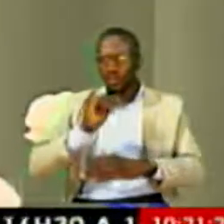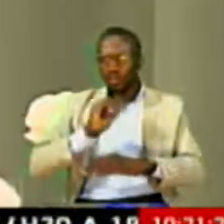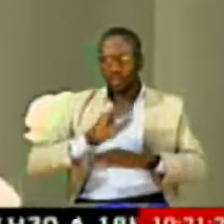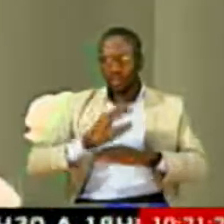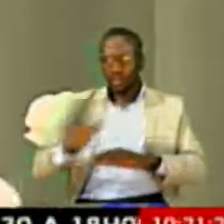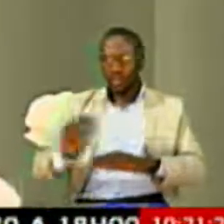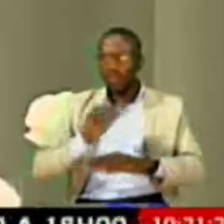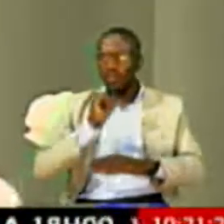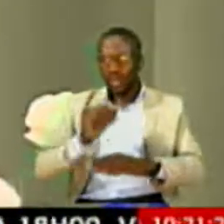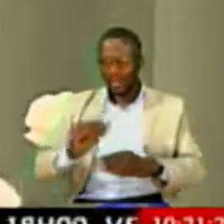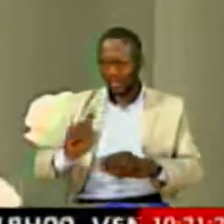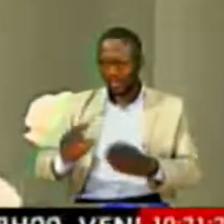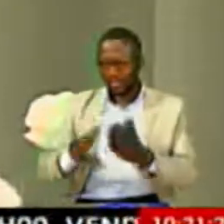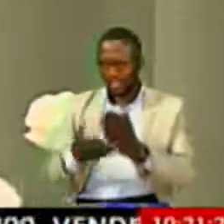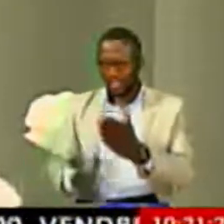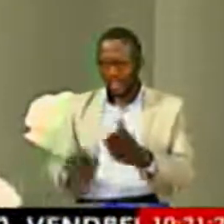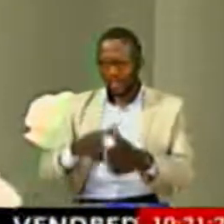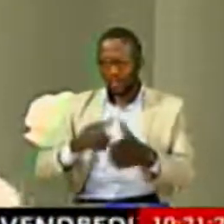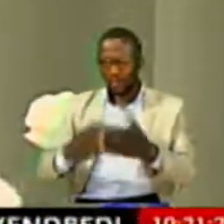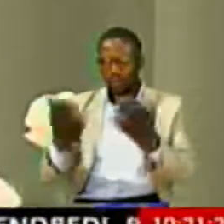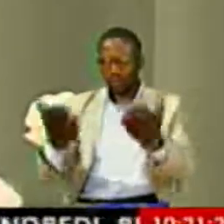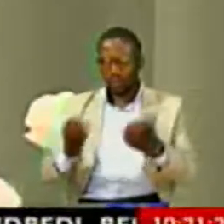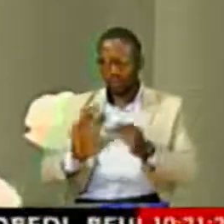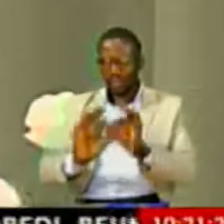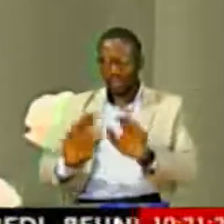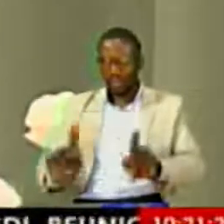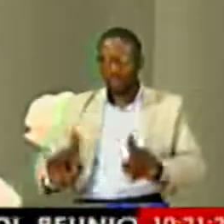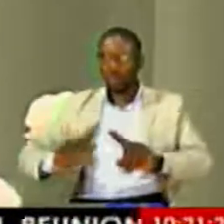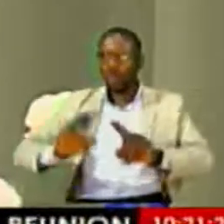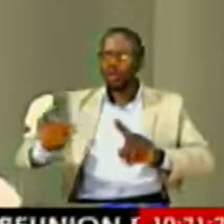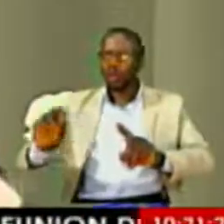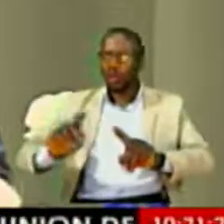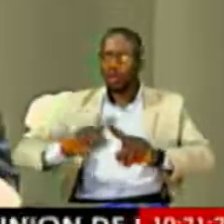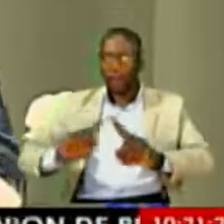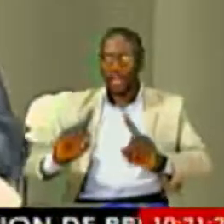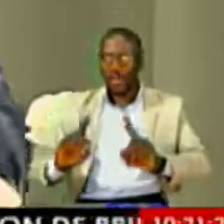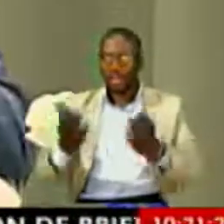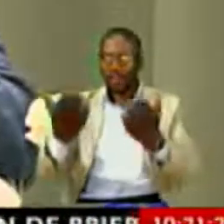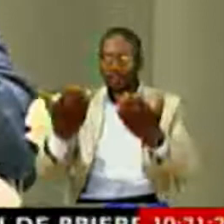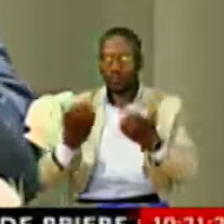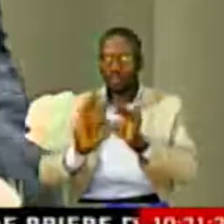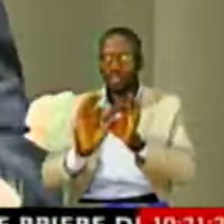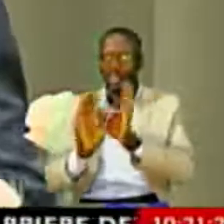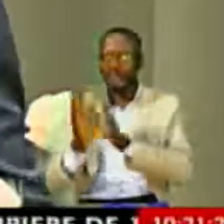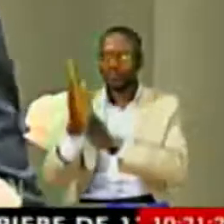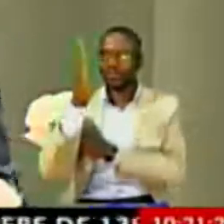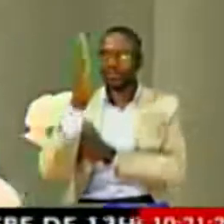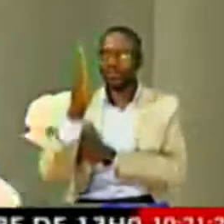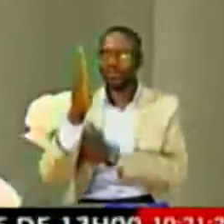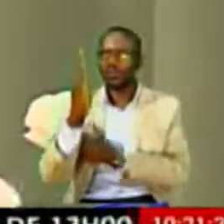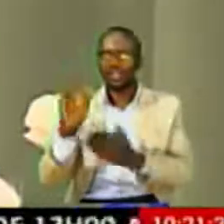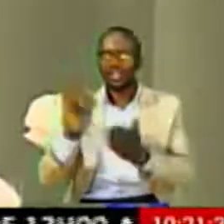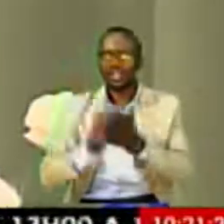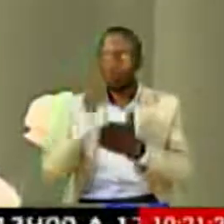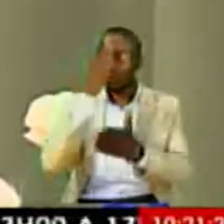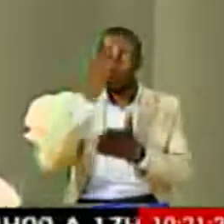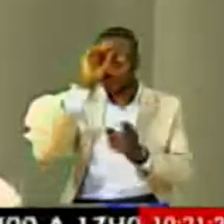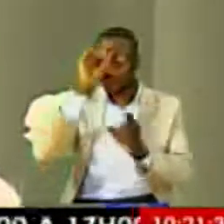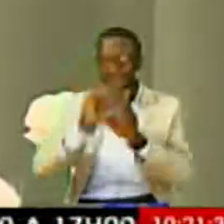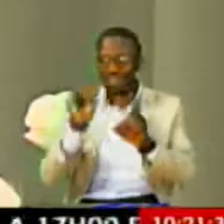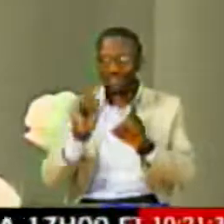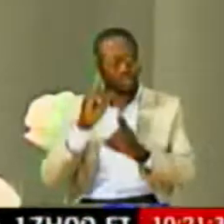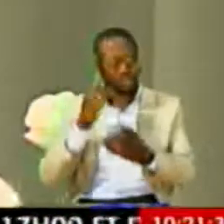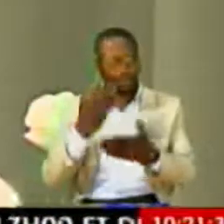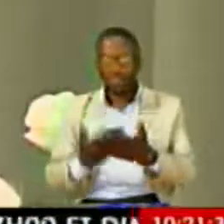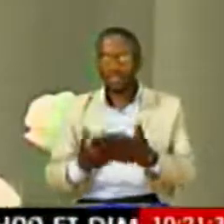l'homme. Neither of the will of a man. Mais de la volonté de Dieu. But of the will of God. Écoutez bien mes frères et sœurs. Listen, beloved brothers and sisters. Si Marie n'avait